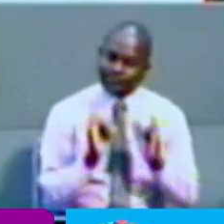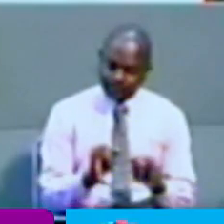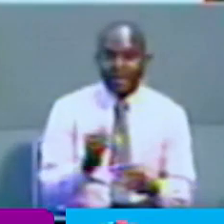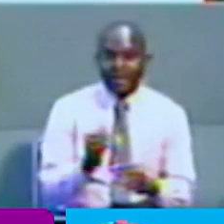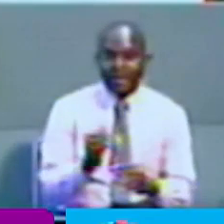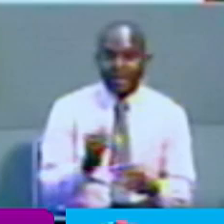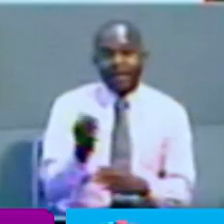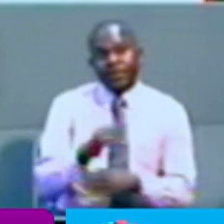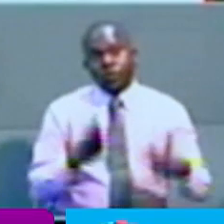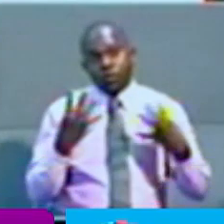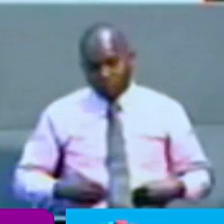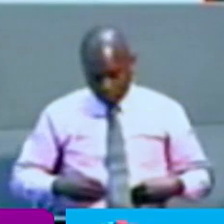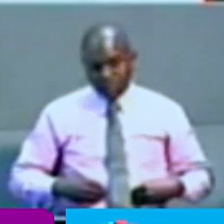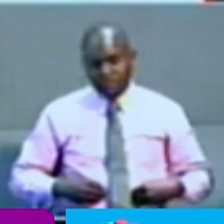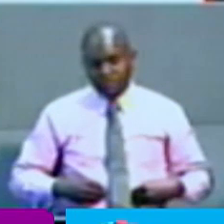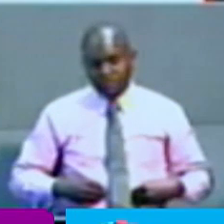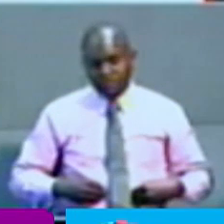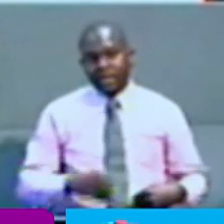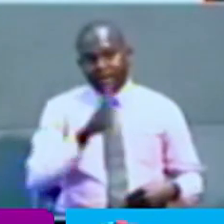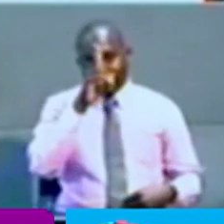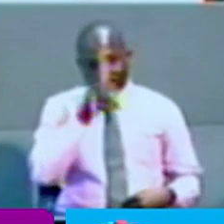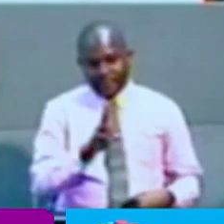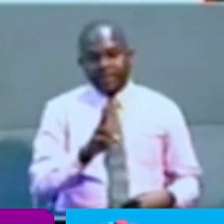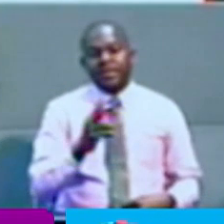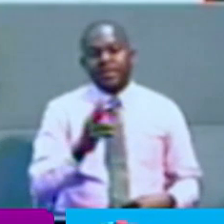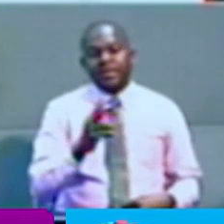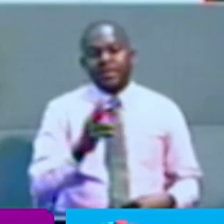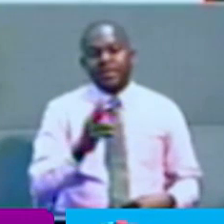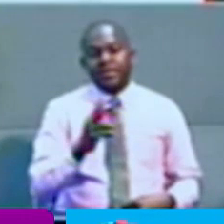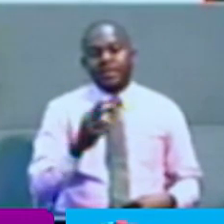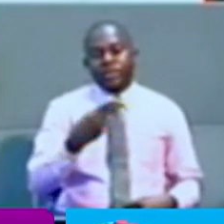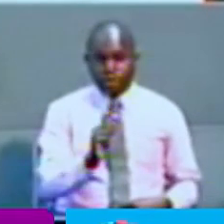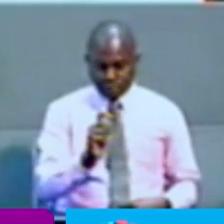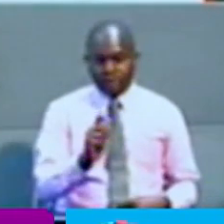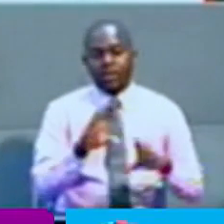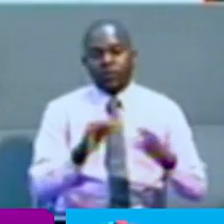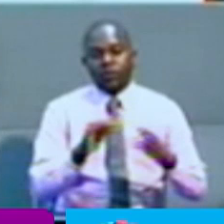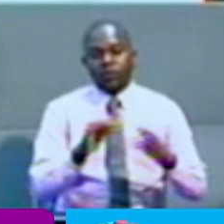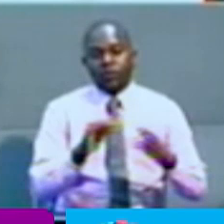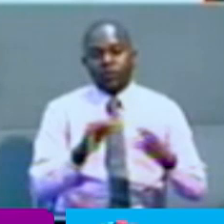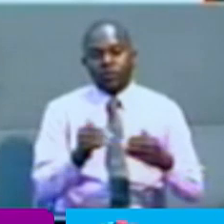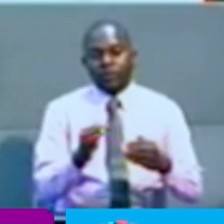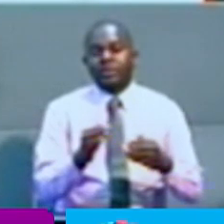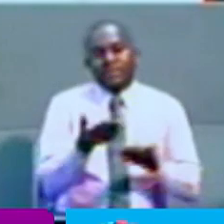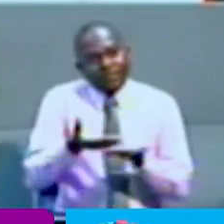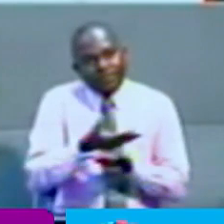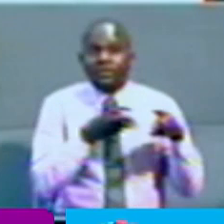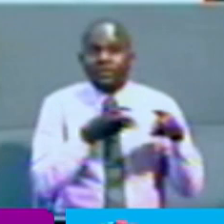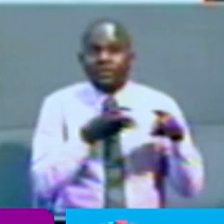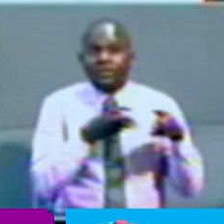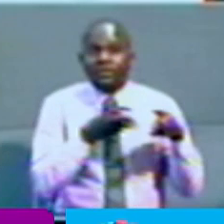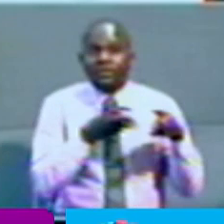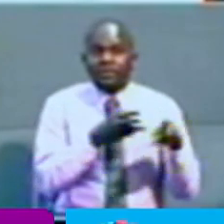The Minister of Health to reactivate village health teams under the community engagement strategy to strengthen